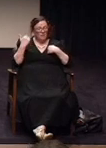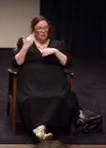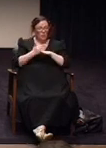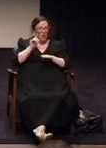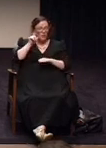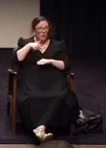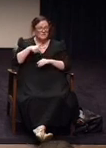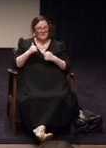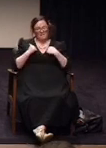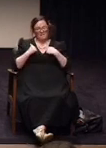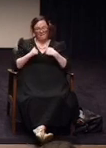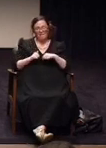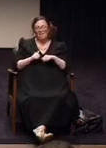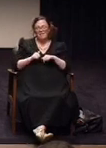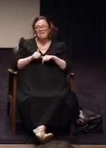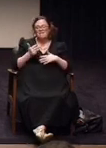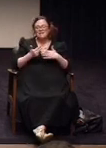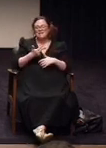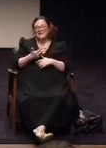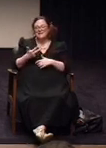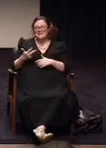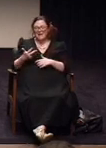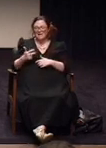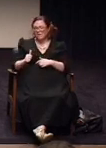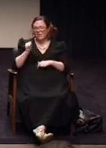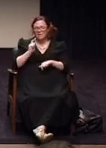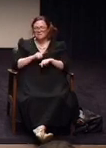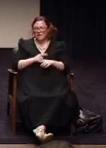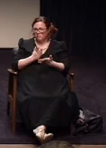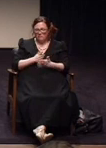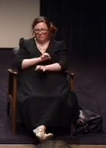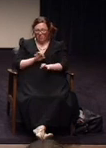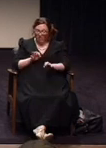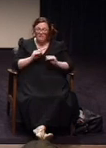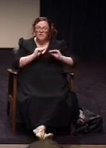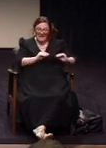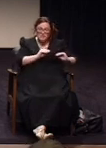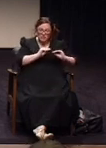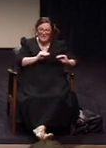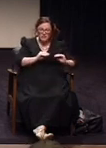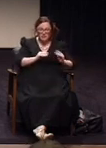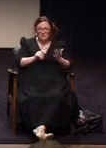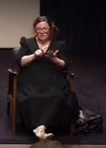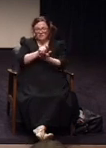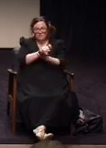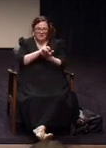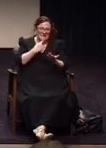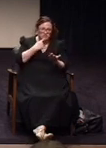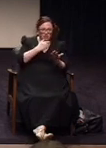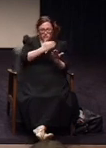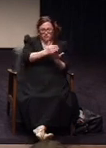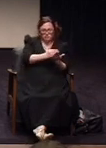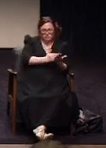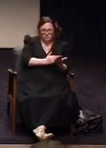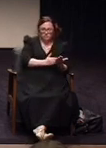This was in 1988. There was nothing but education, training, written instructions, and that